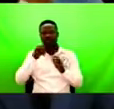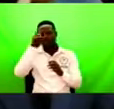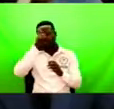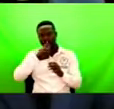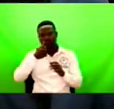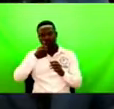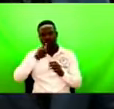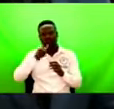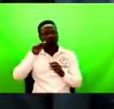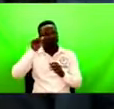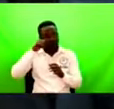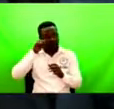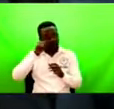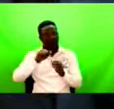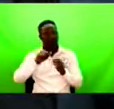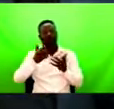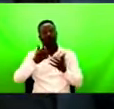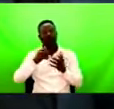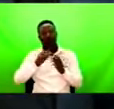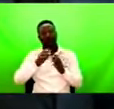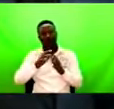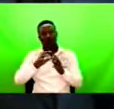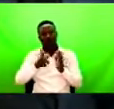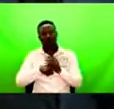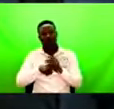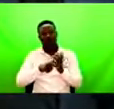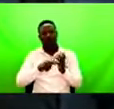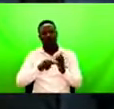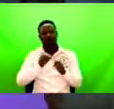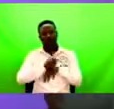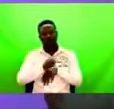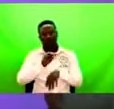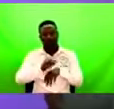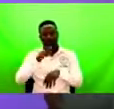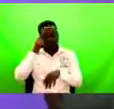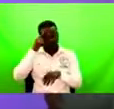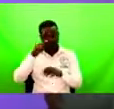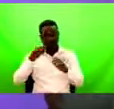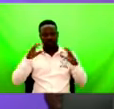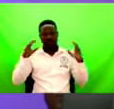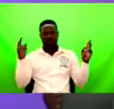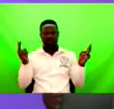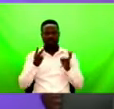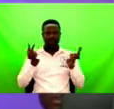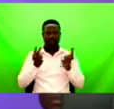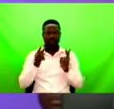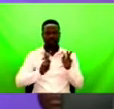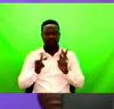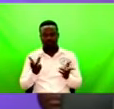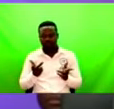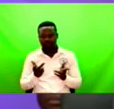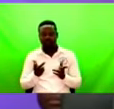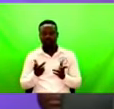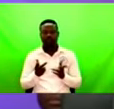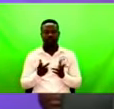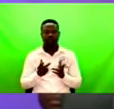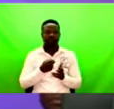Block. Ministry to Celebrities. Apostle Kingsley Adai, Chairman,